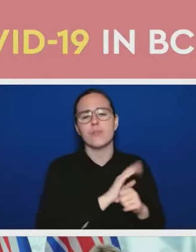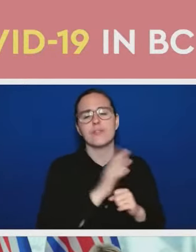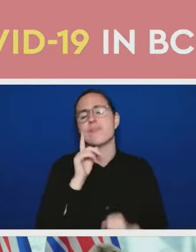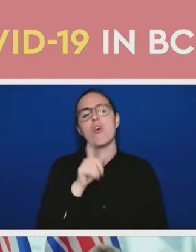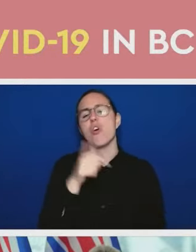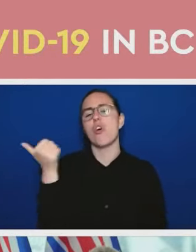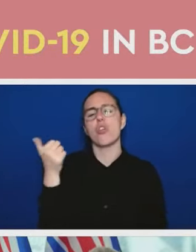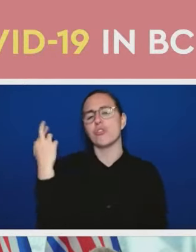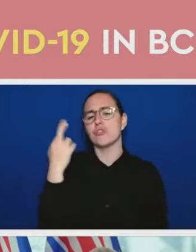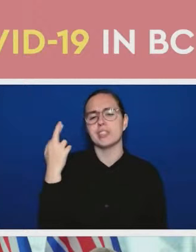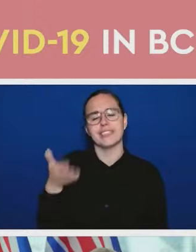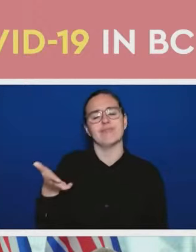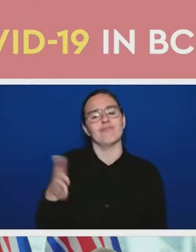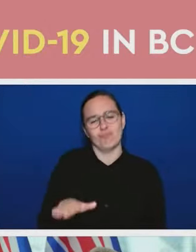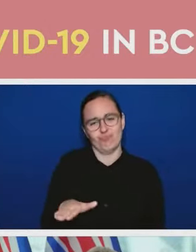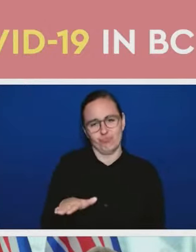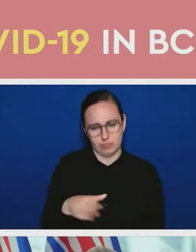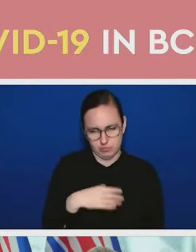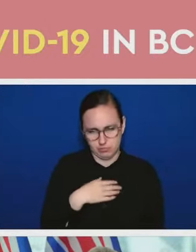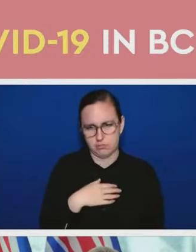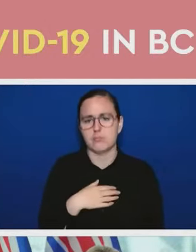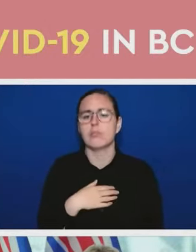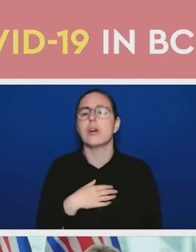we're not missing people.